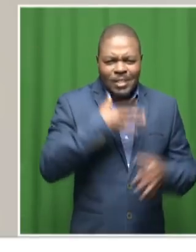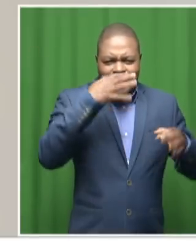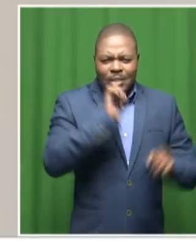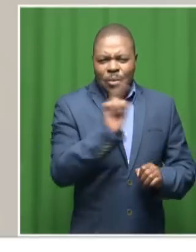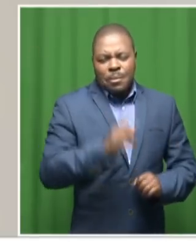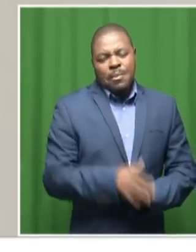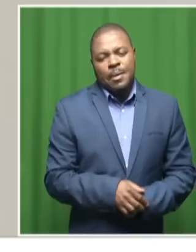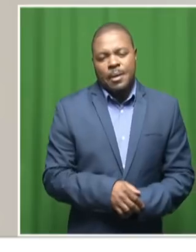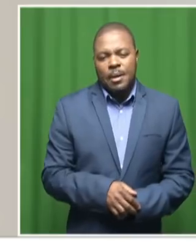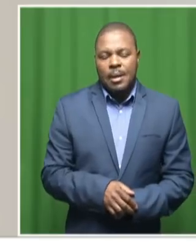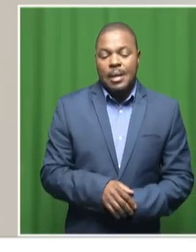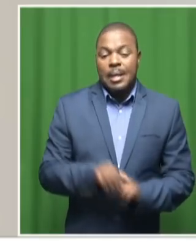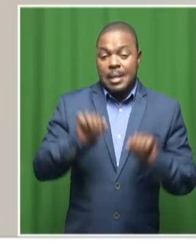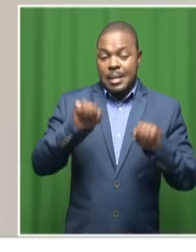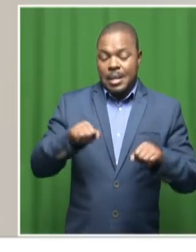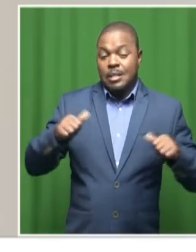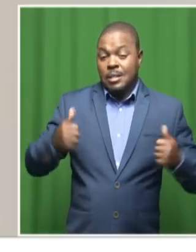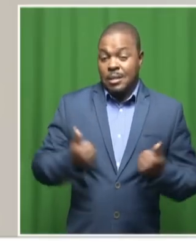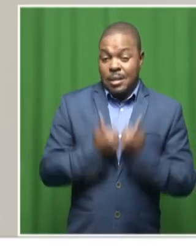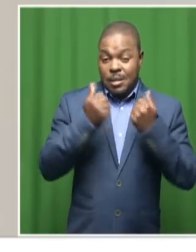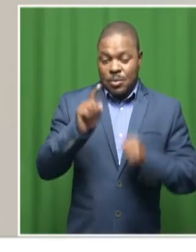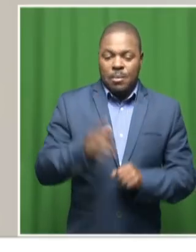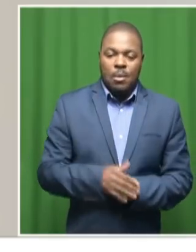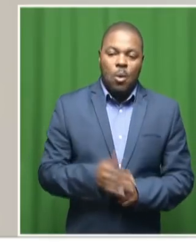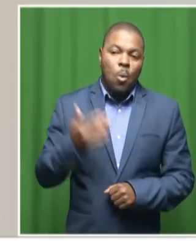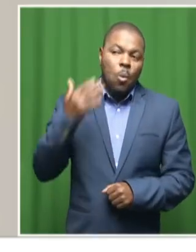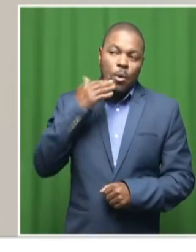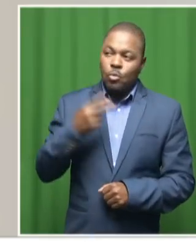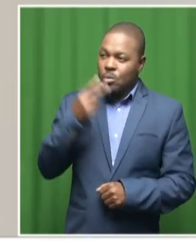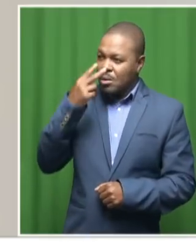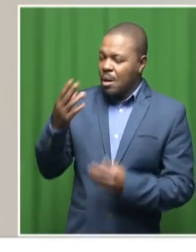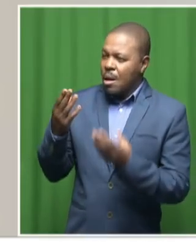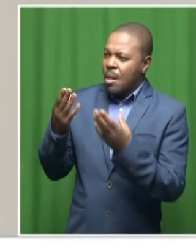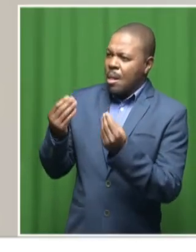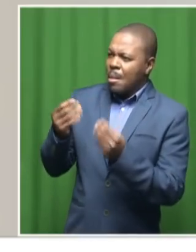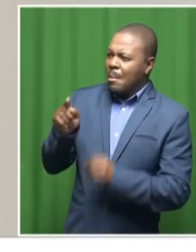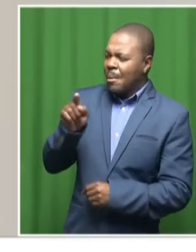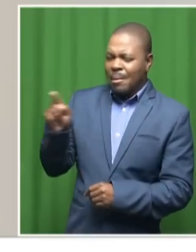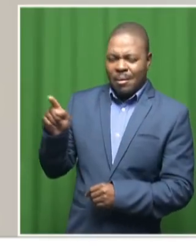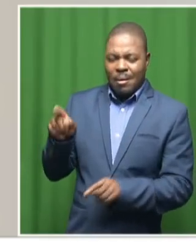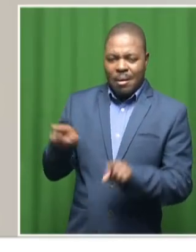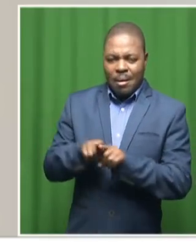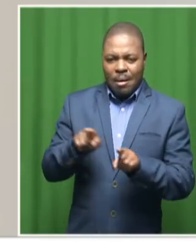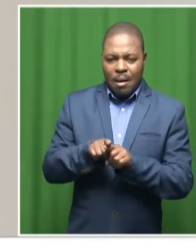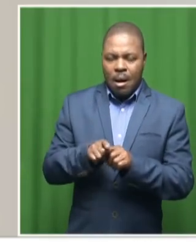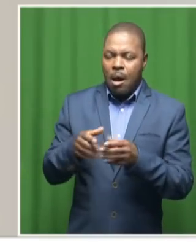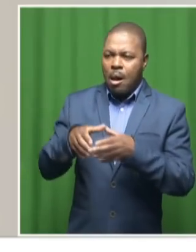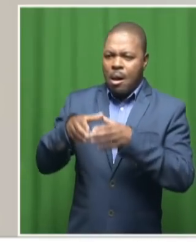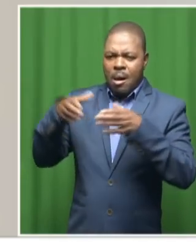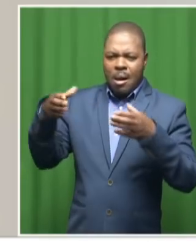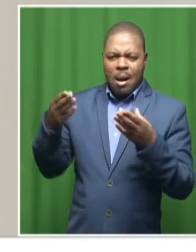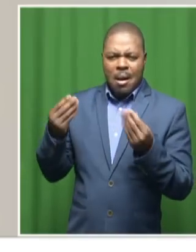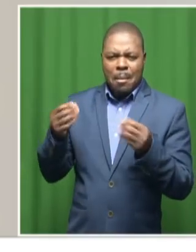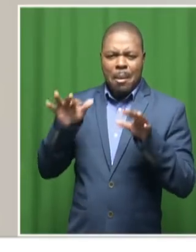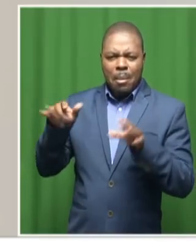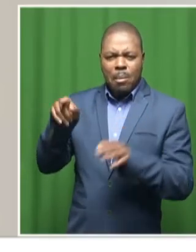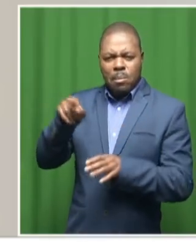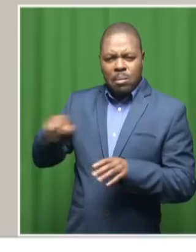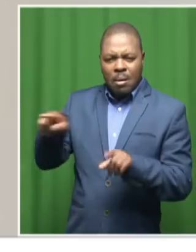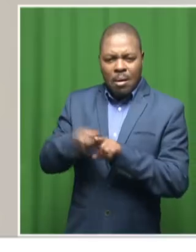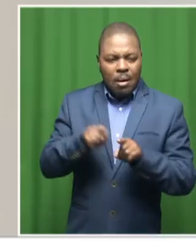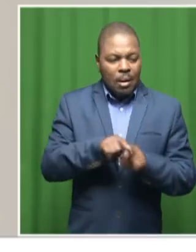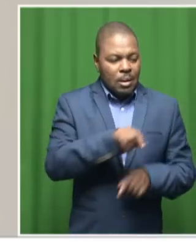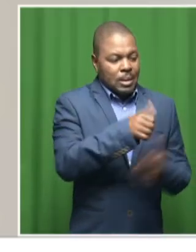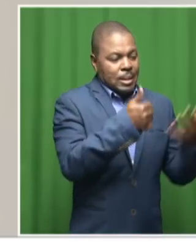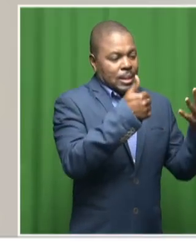Yeah, you see, so the challenge is that when you see numbers, if you have a large number of people, we have 60